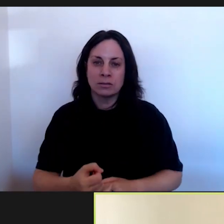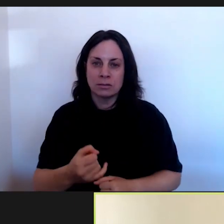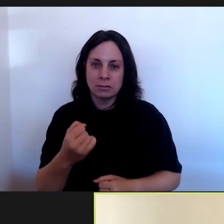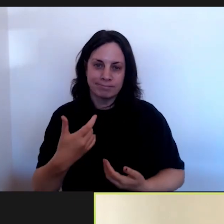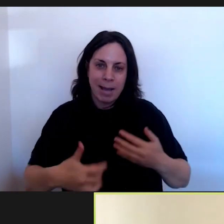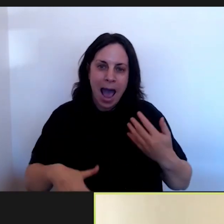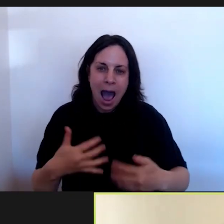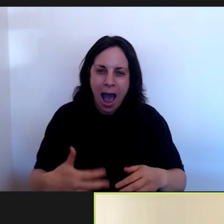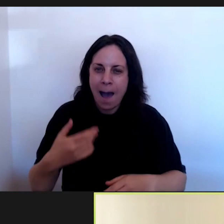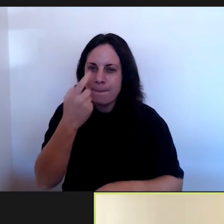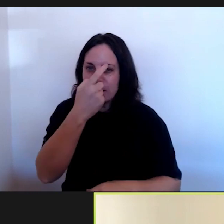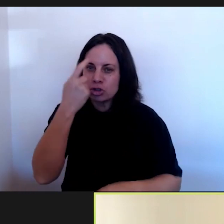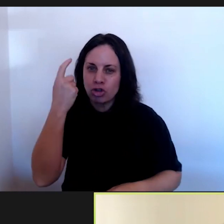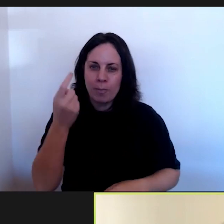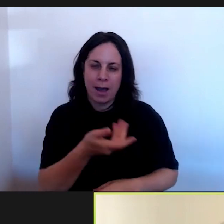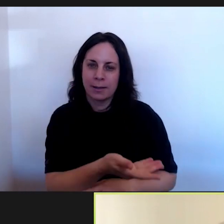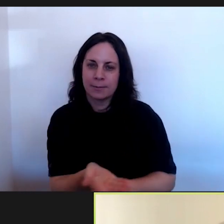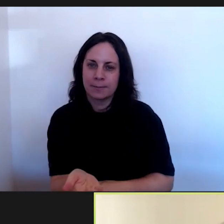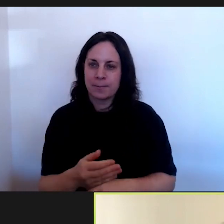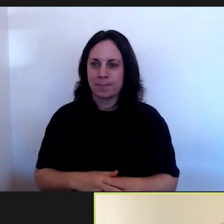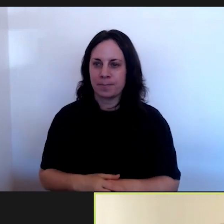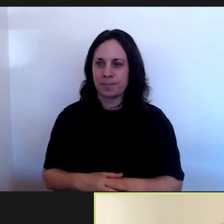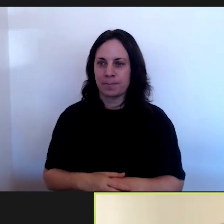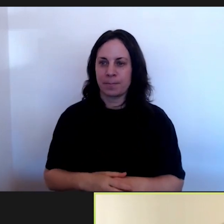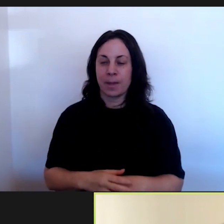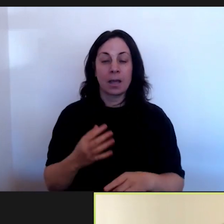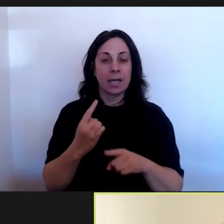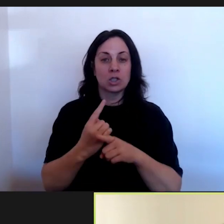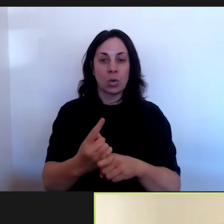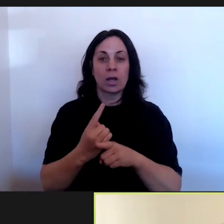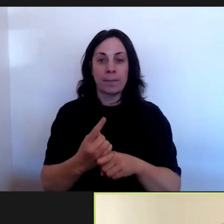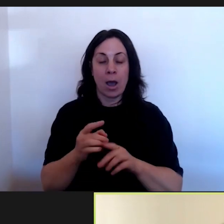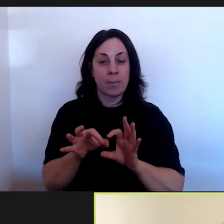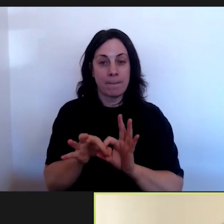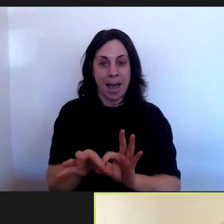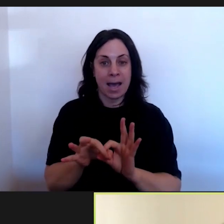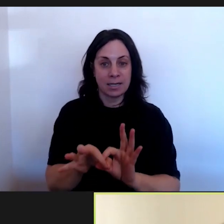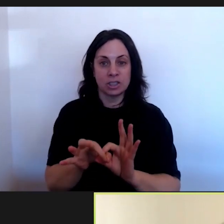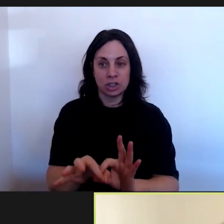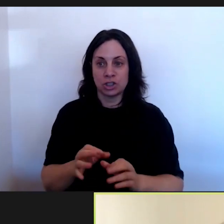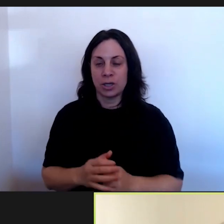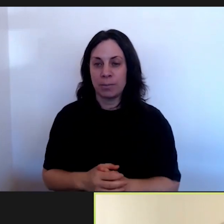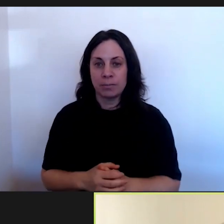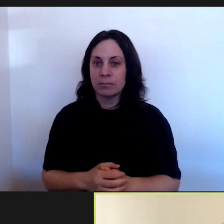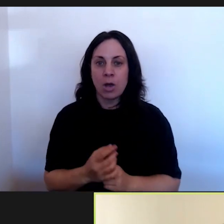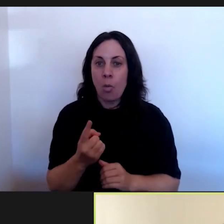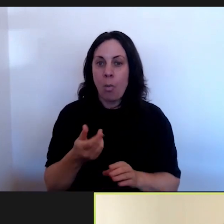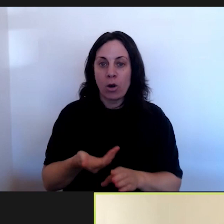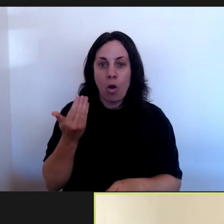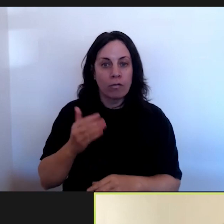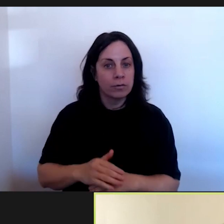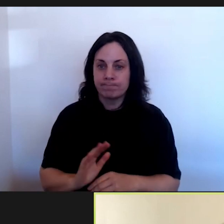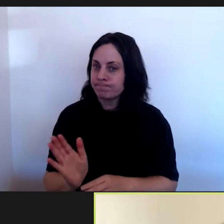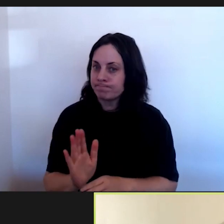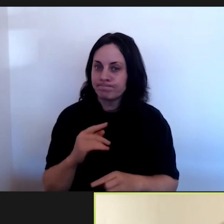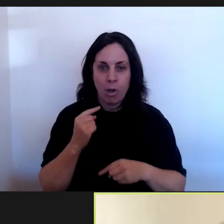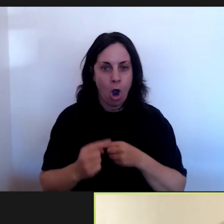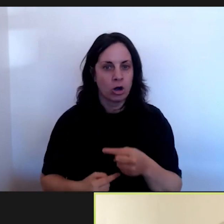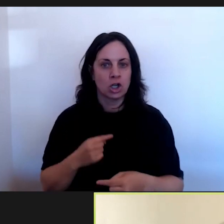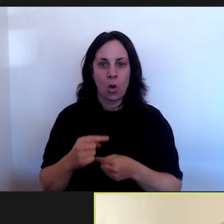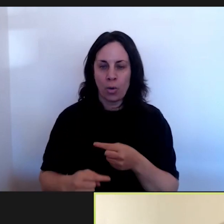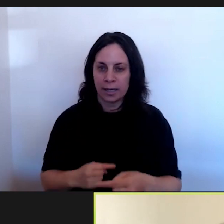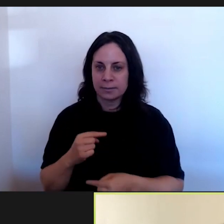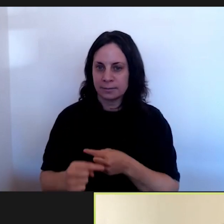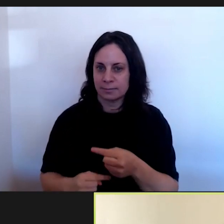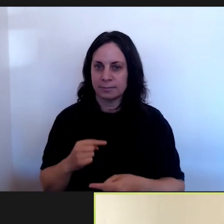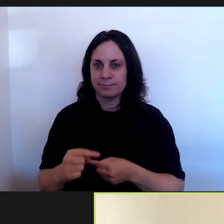And in terms of partnership, it is not one thing. It is ongoing work. Please be willing to work with us. We are not a threat to